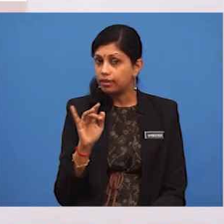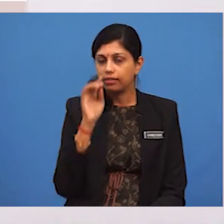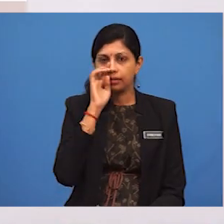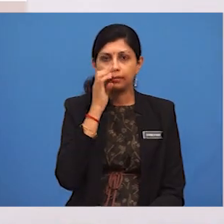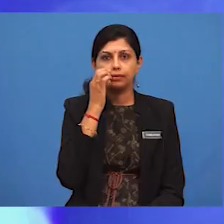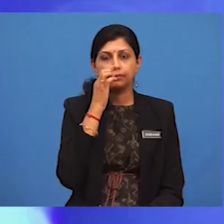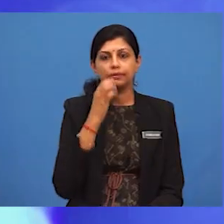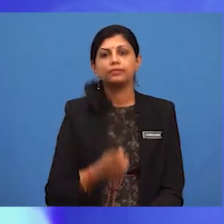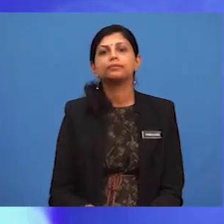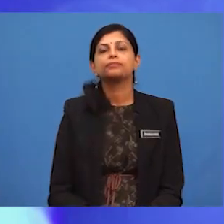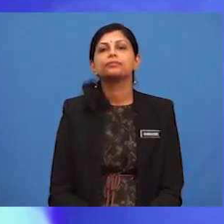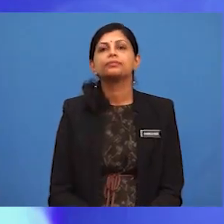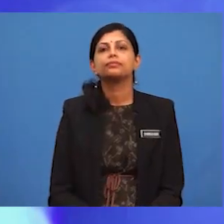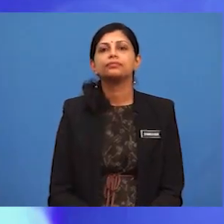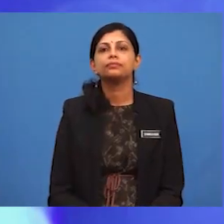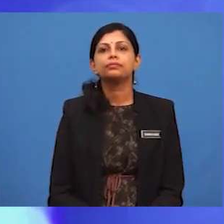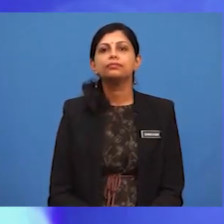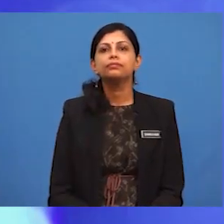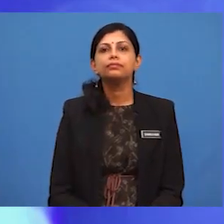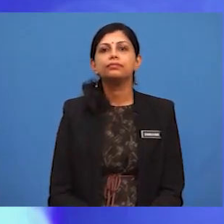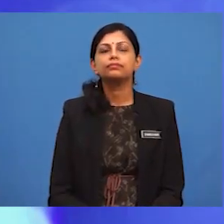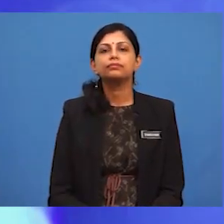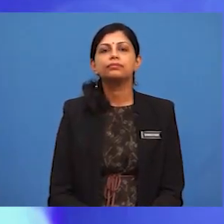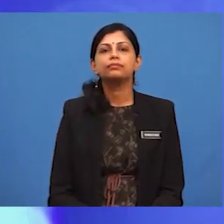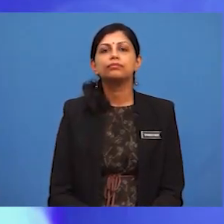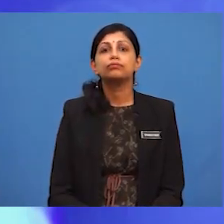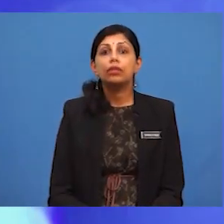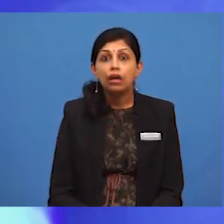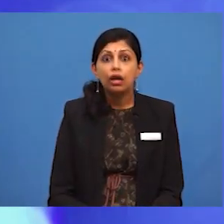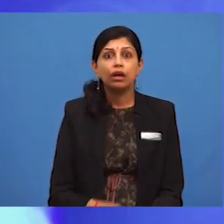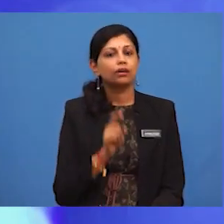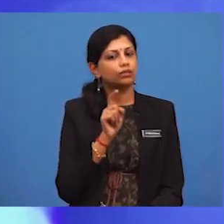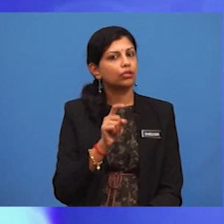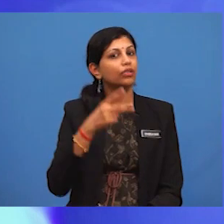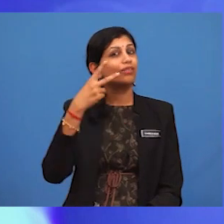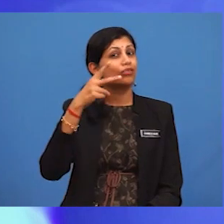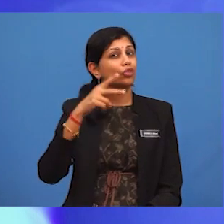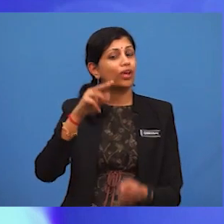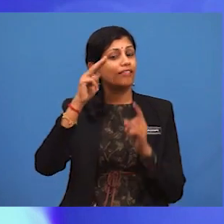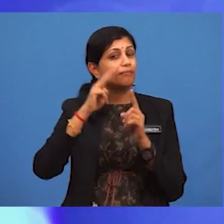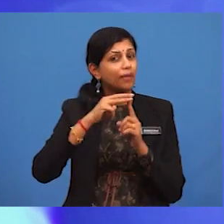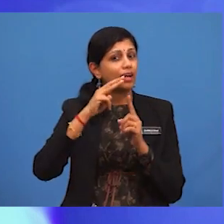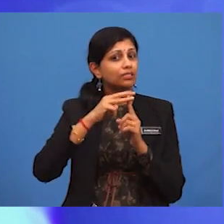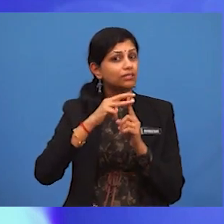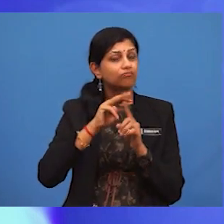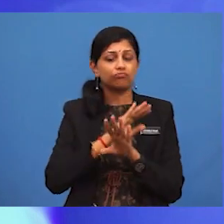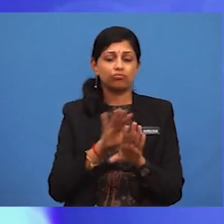tip. They carry about 12 marks as you can see here in this table. Just